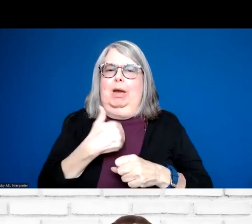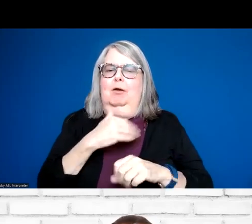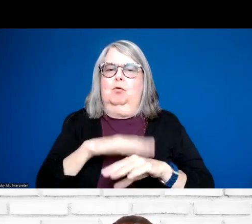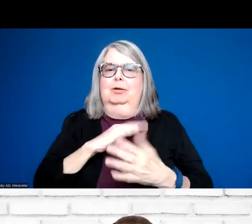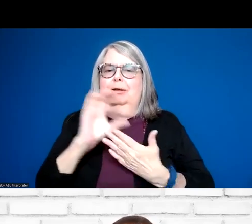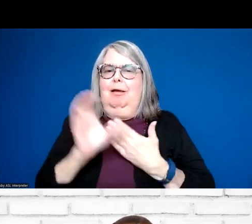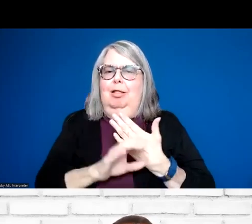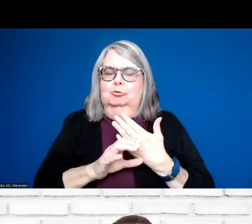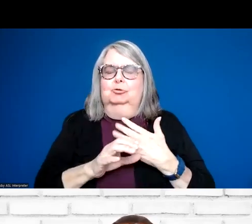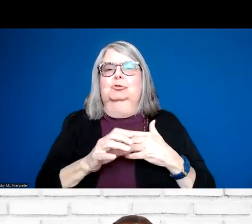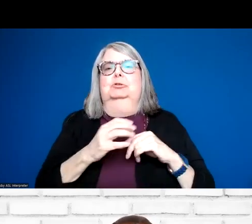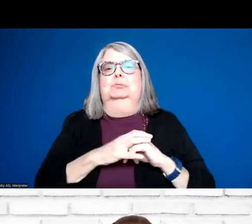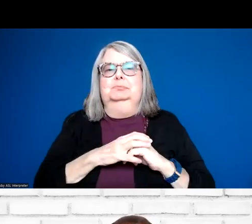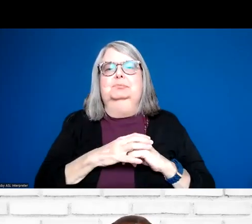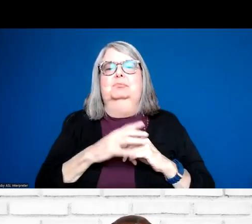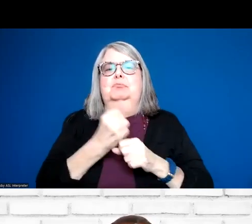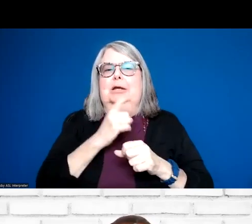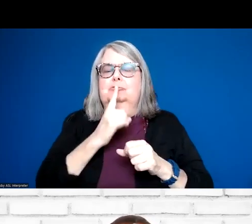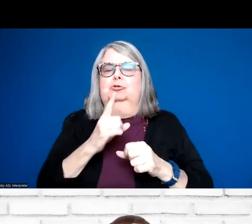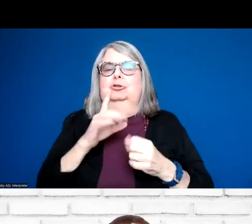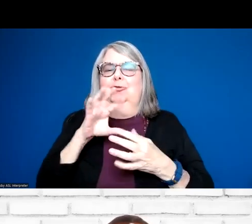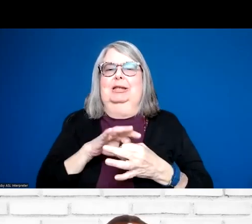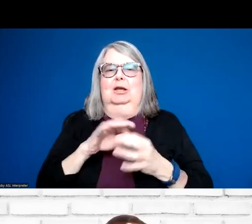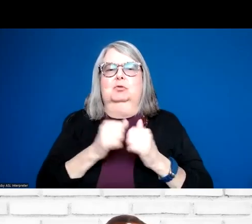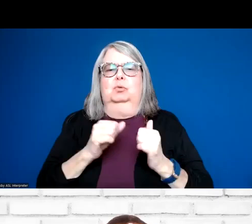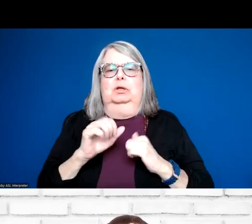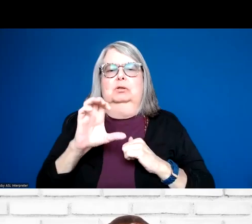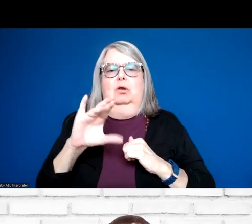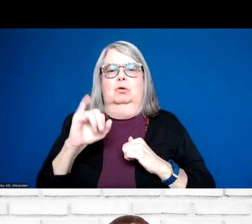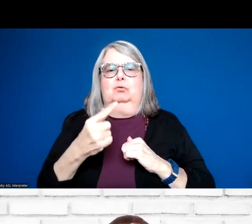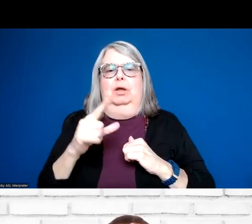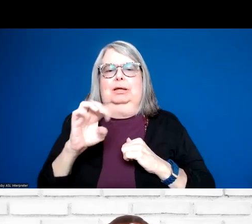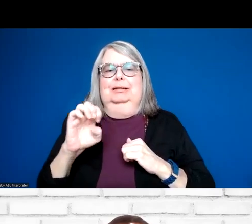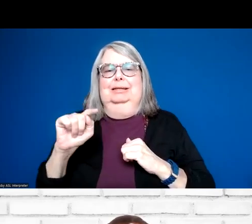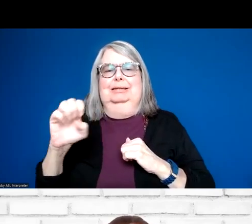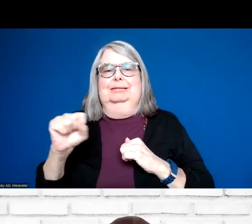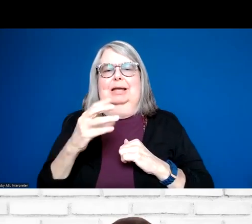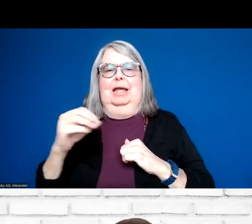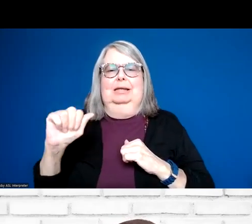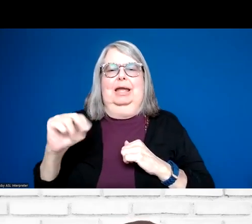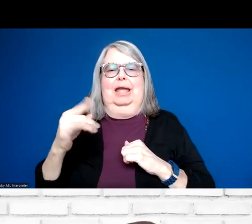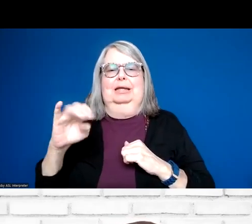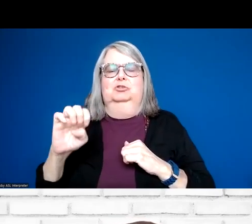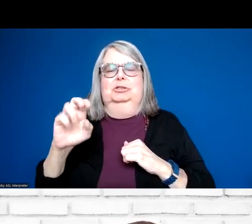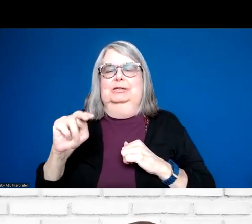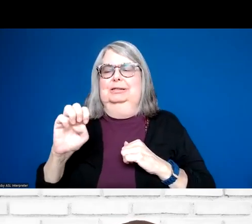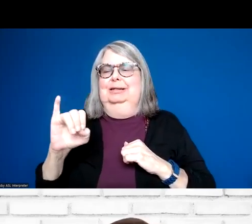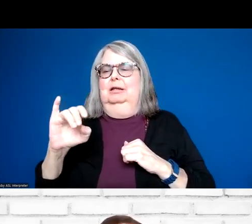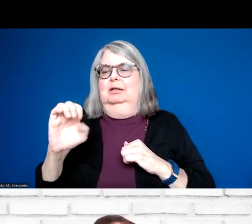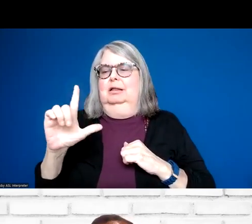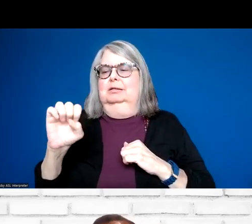as all of you do, to make sure you're connected with Craig L.E.T.S and Angie Nielsen, who are going to do a talk on